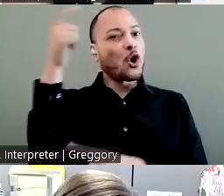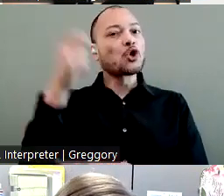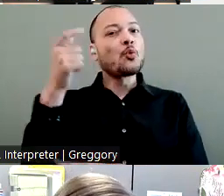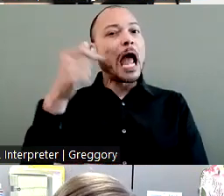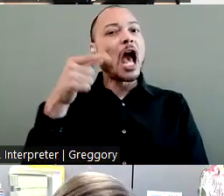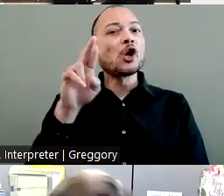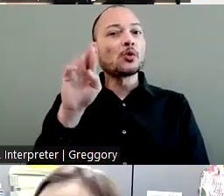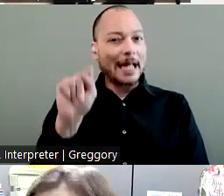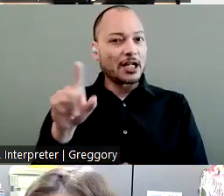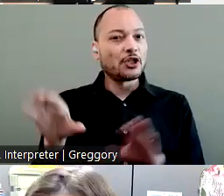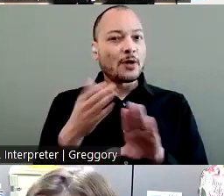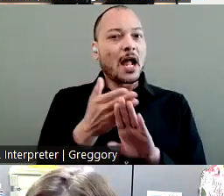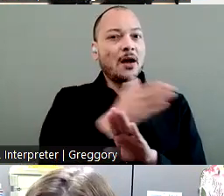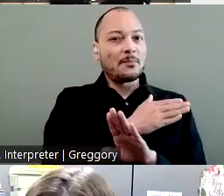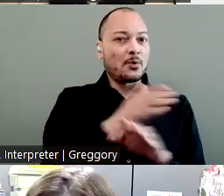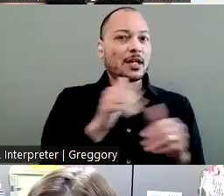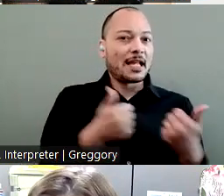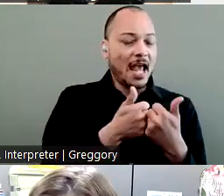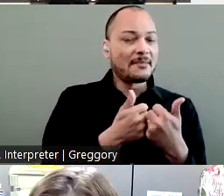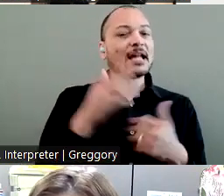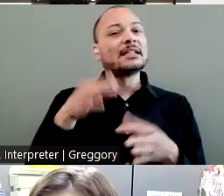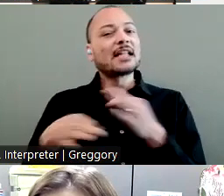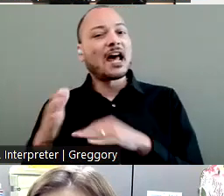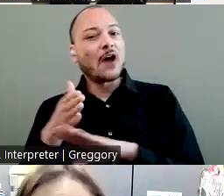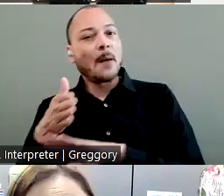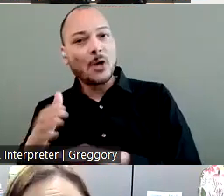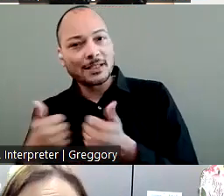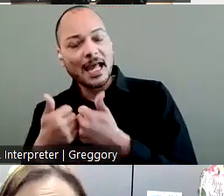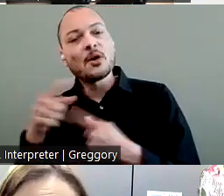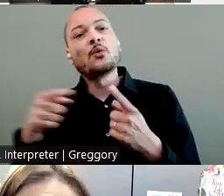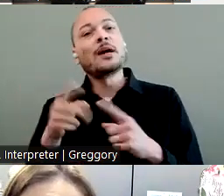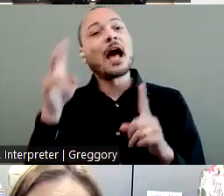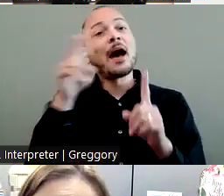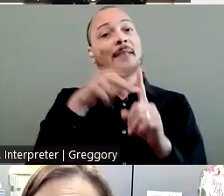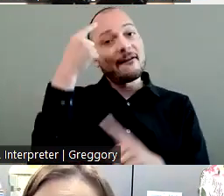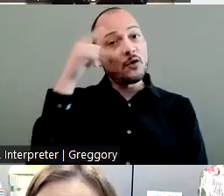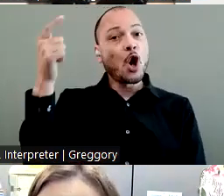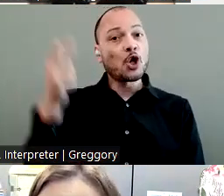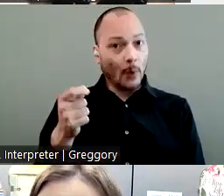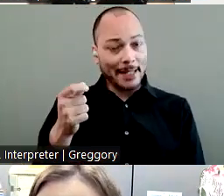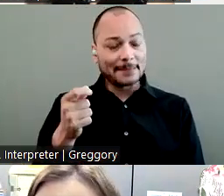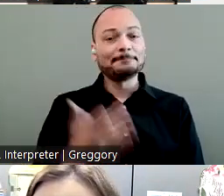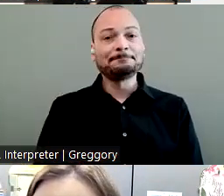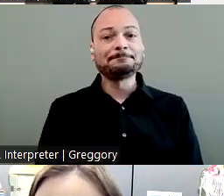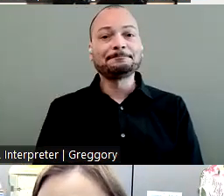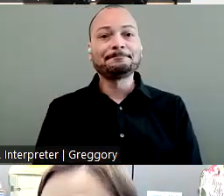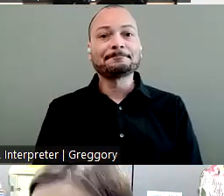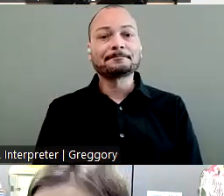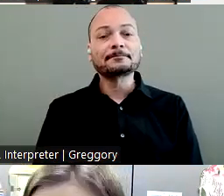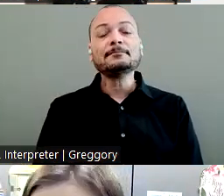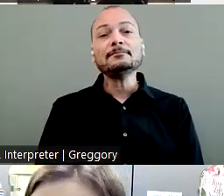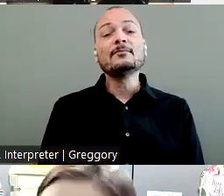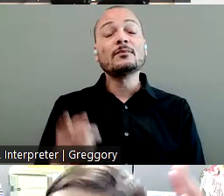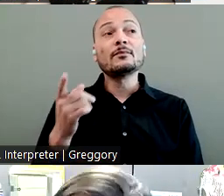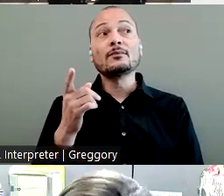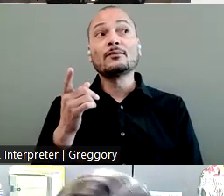pre-game rather than a post-game when it comes to applying for a grant. And they apply